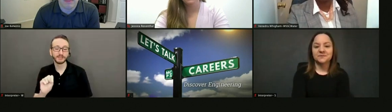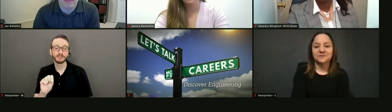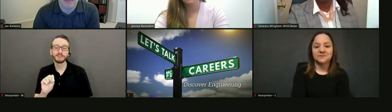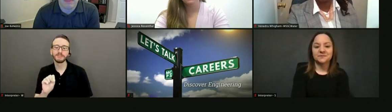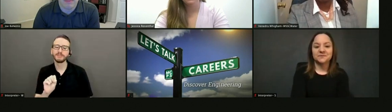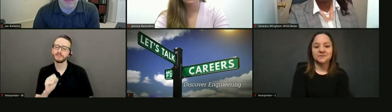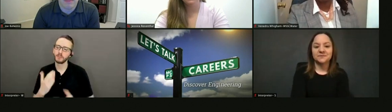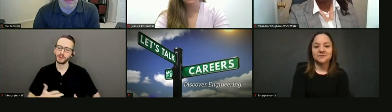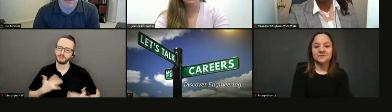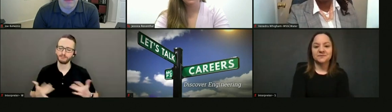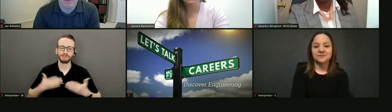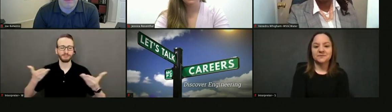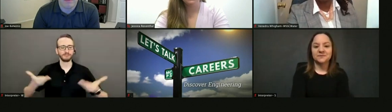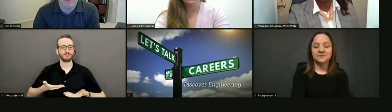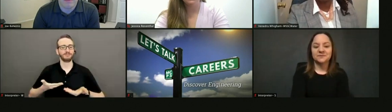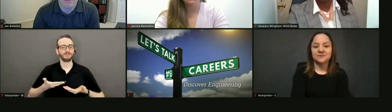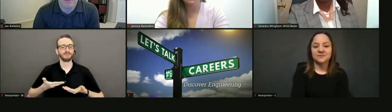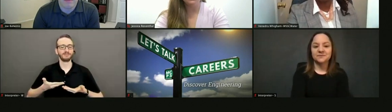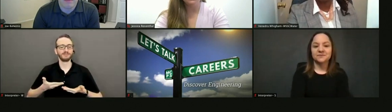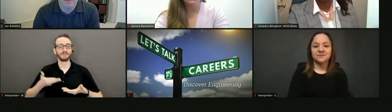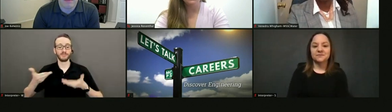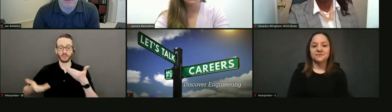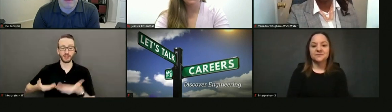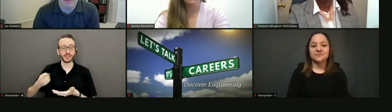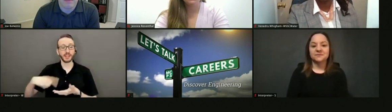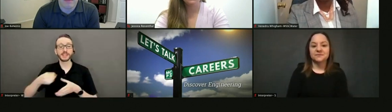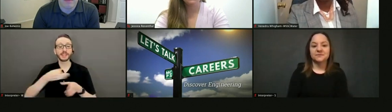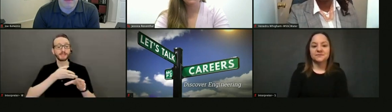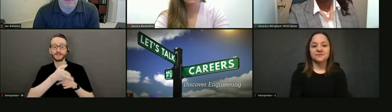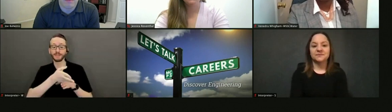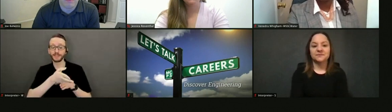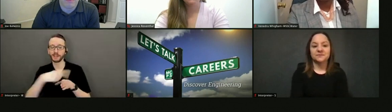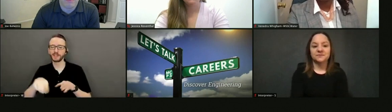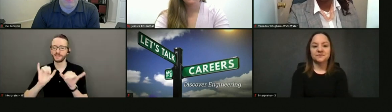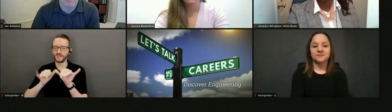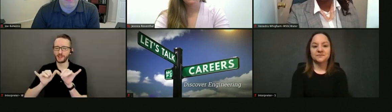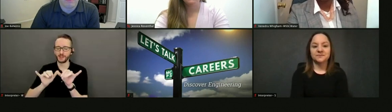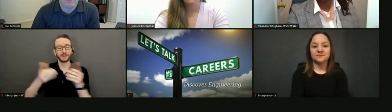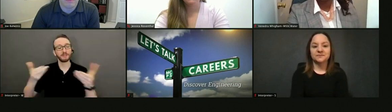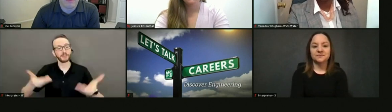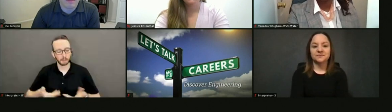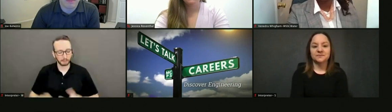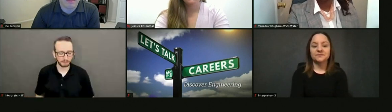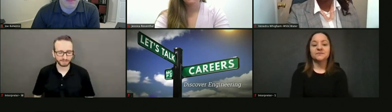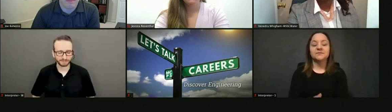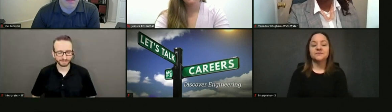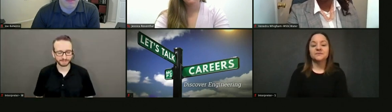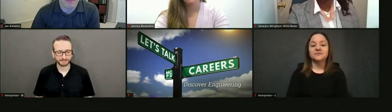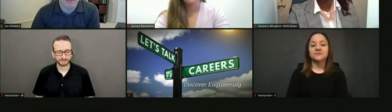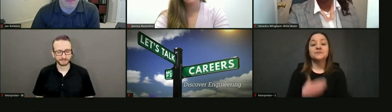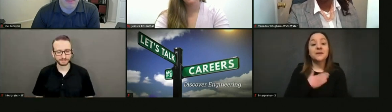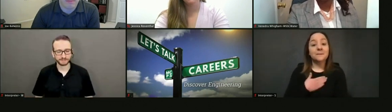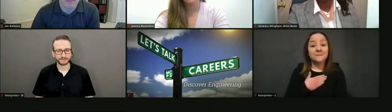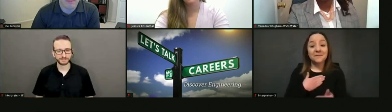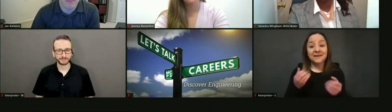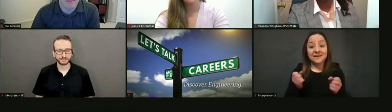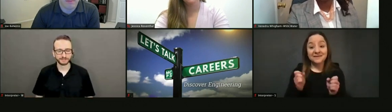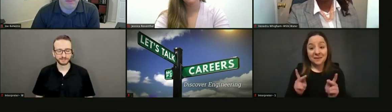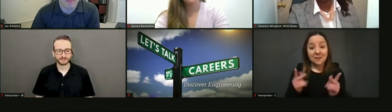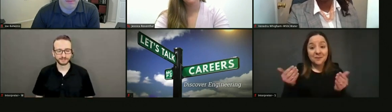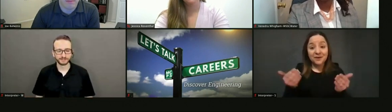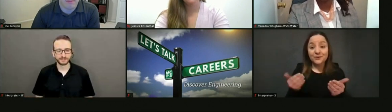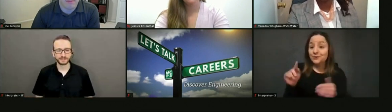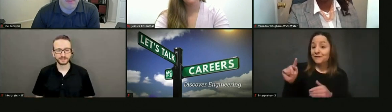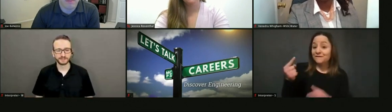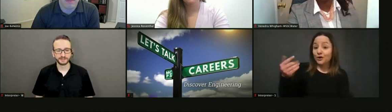critical wastewater condition assessment. In this evolving landscape of environmental, regulatory, and technological developments, she uses analytics and